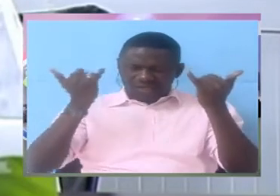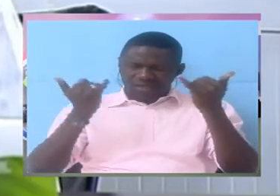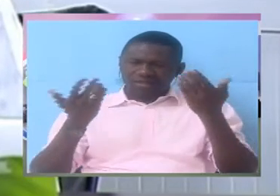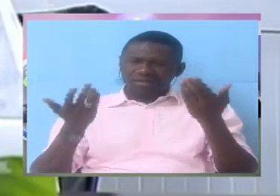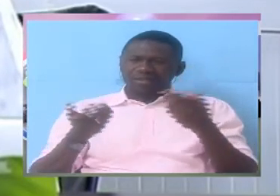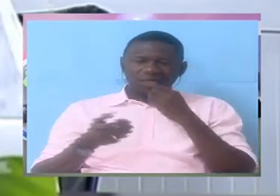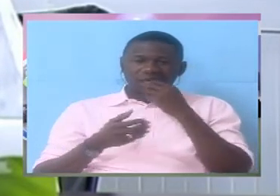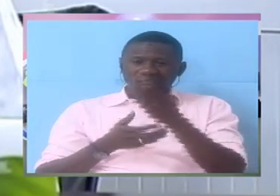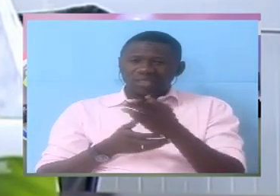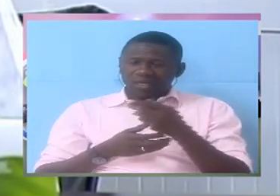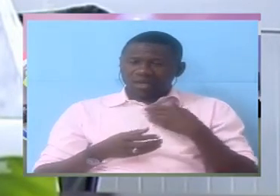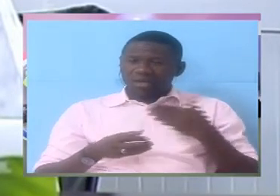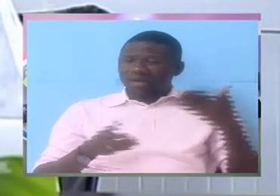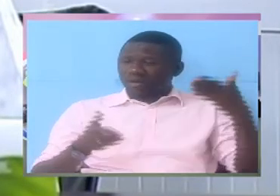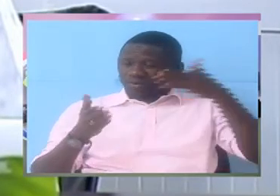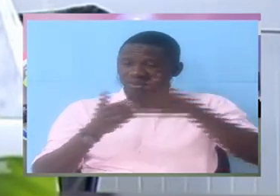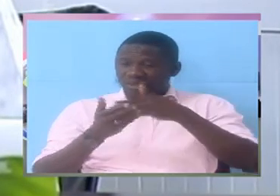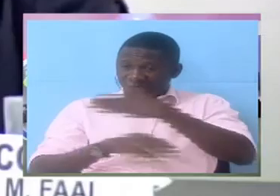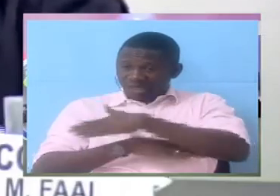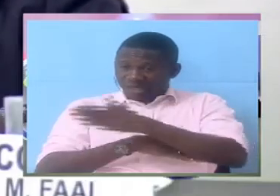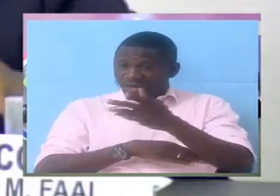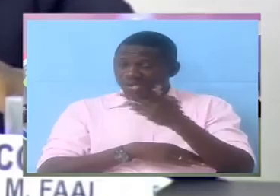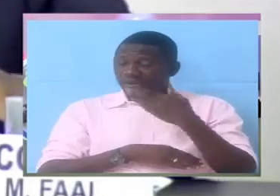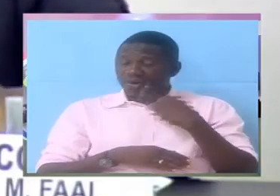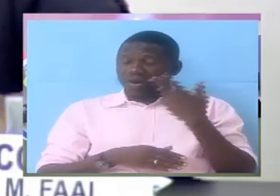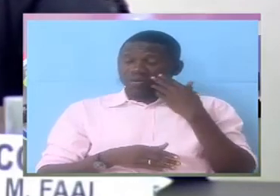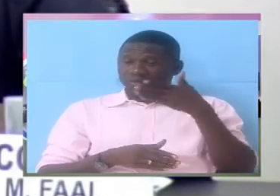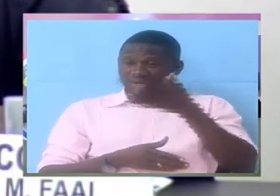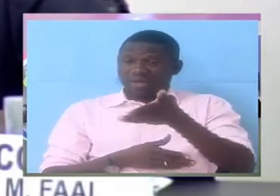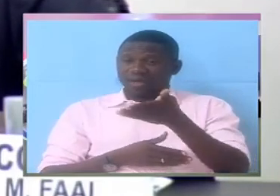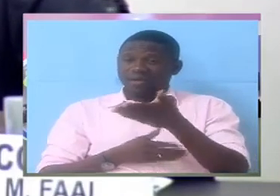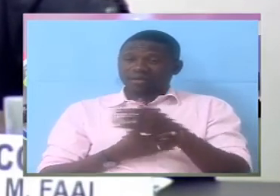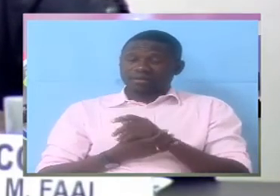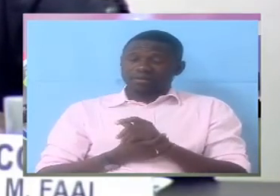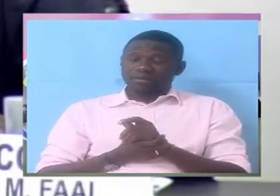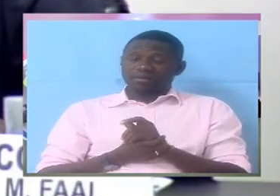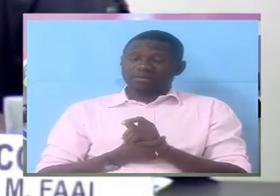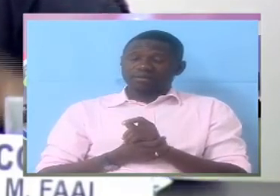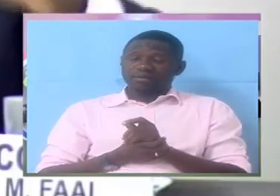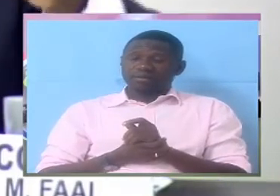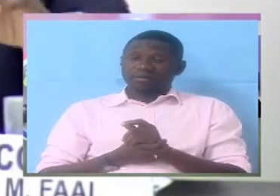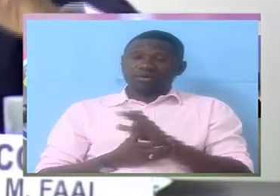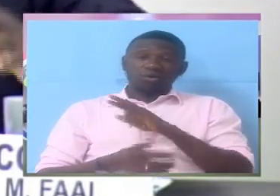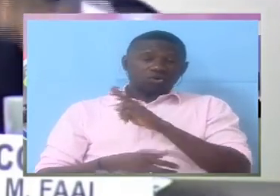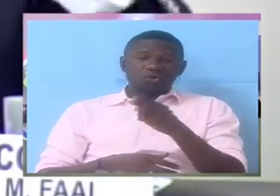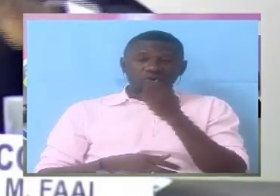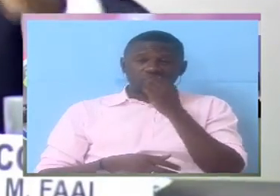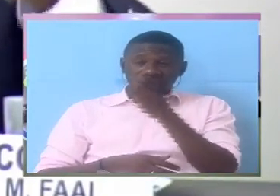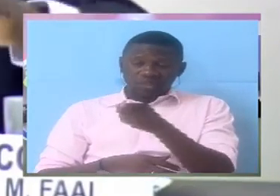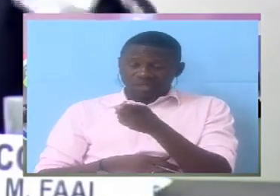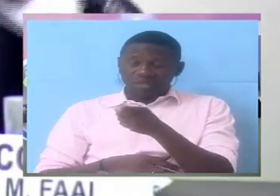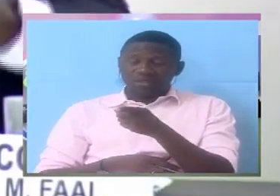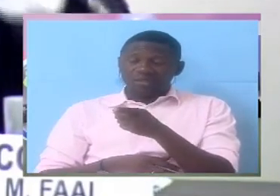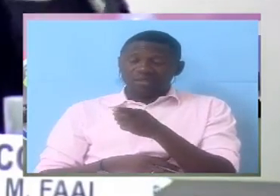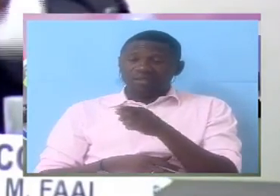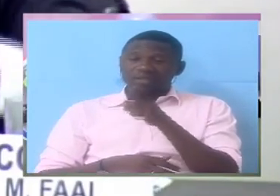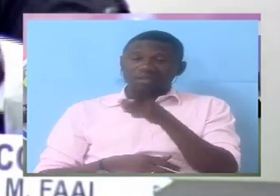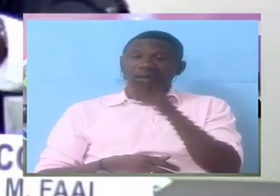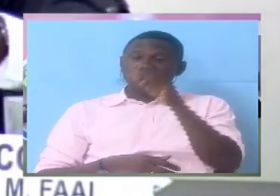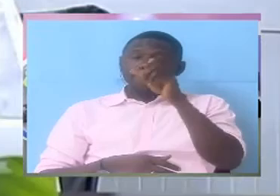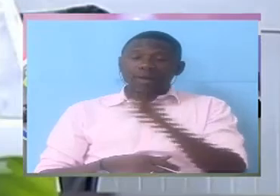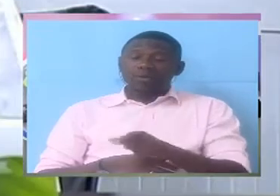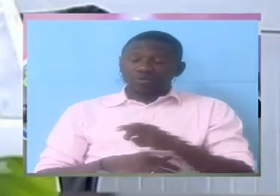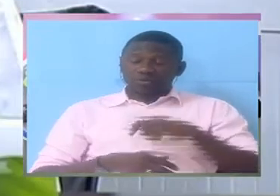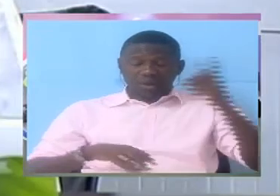present? No. You said he was being beaten from there. All of you descended on